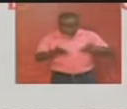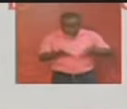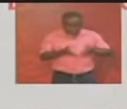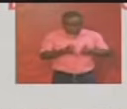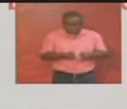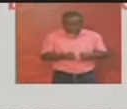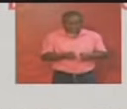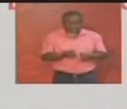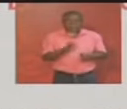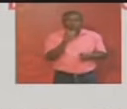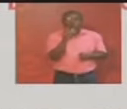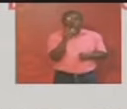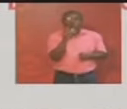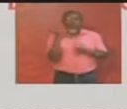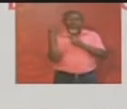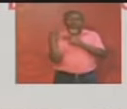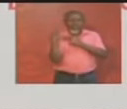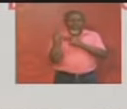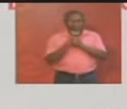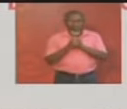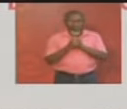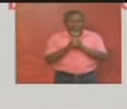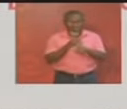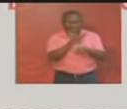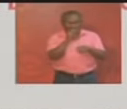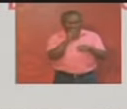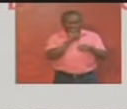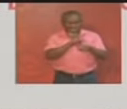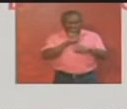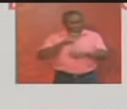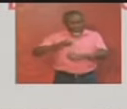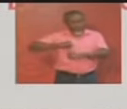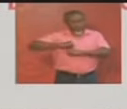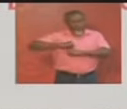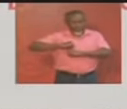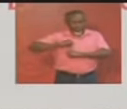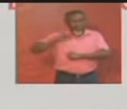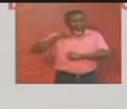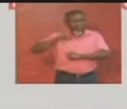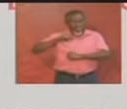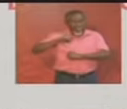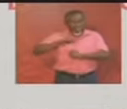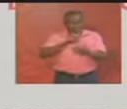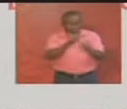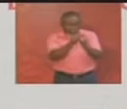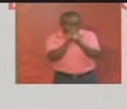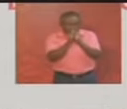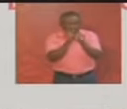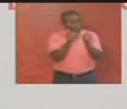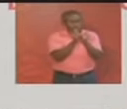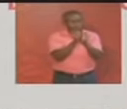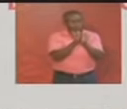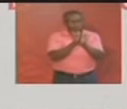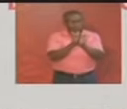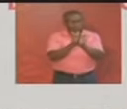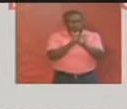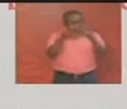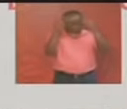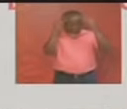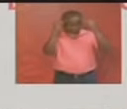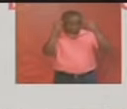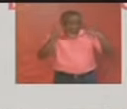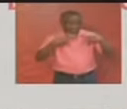under the purview of the Ministry of National Security with collaboration from the Ministry of Health.